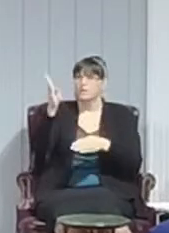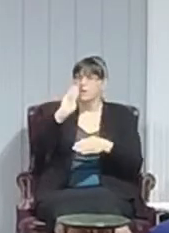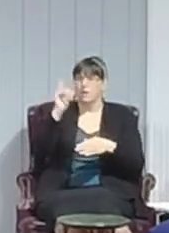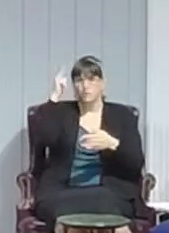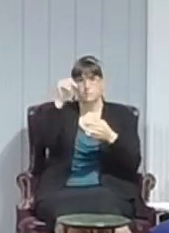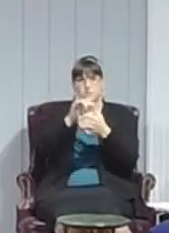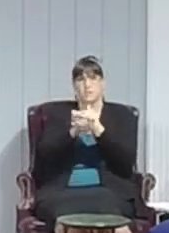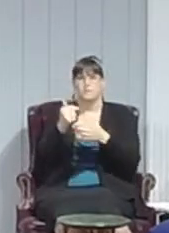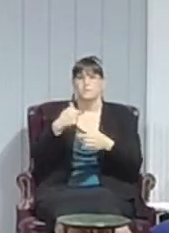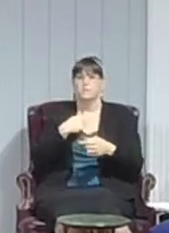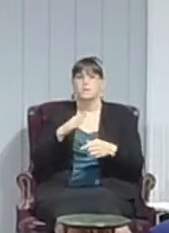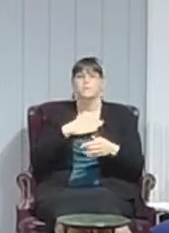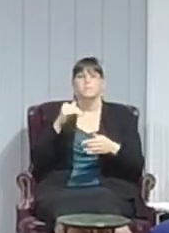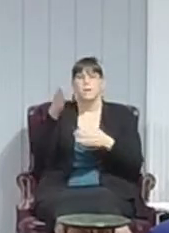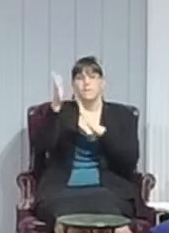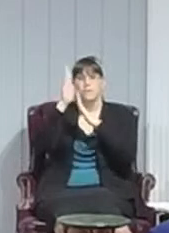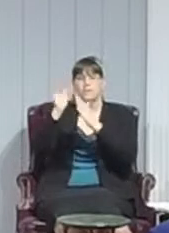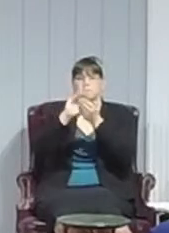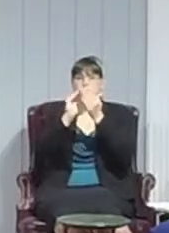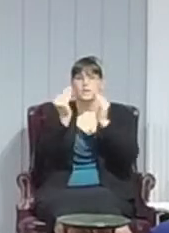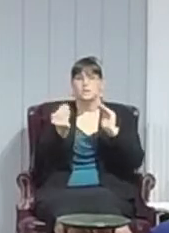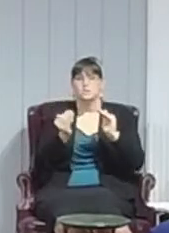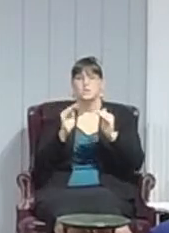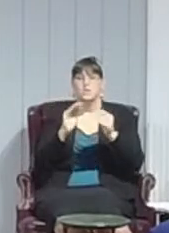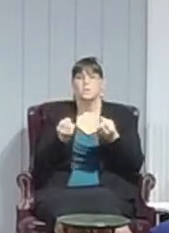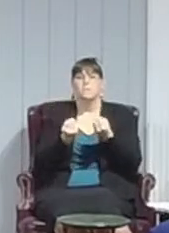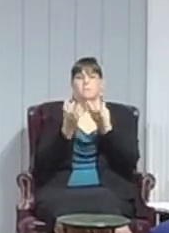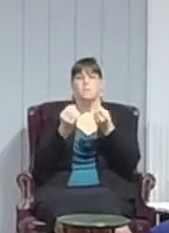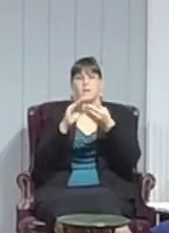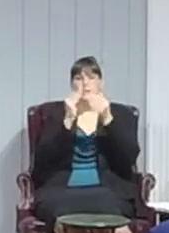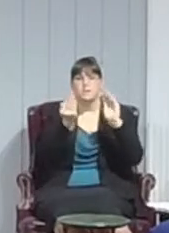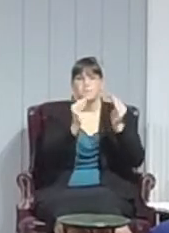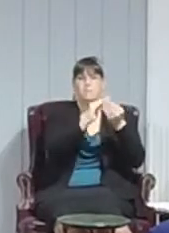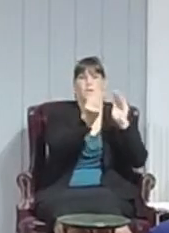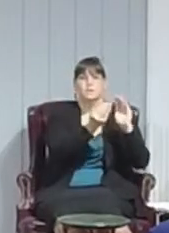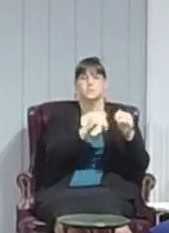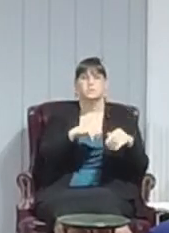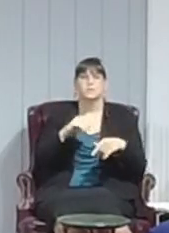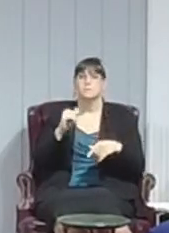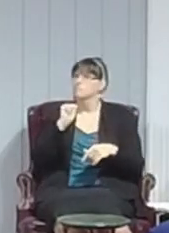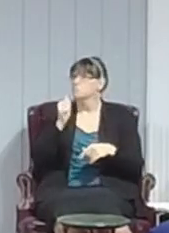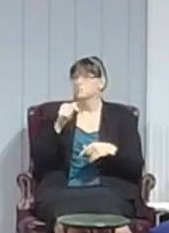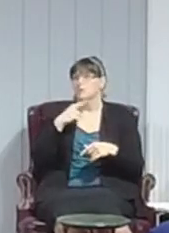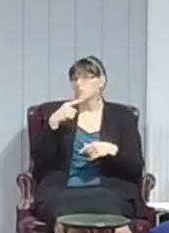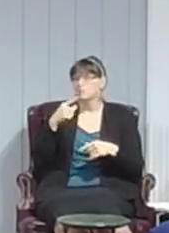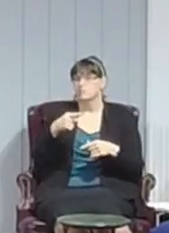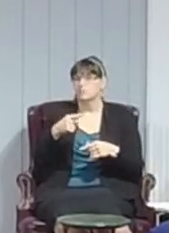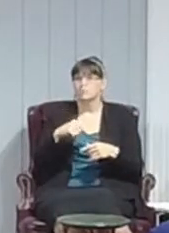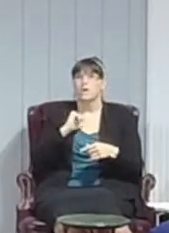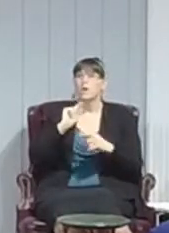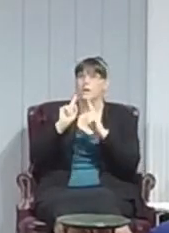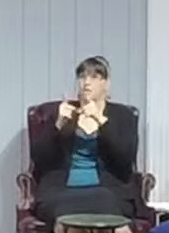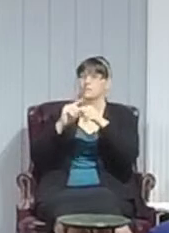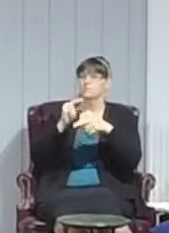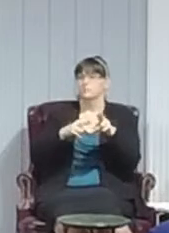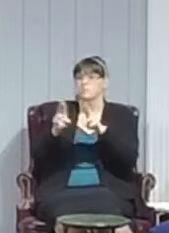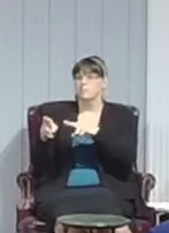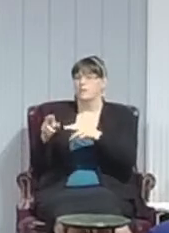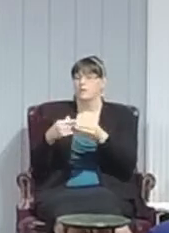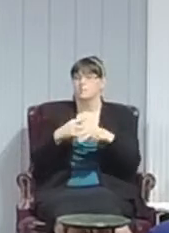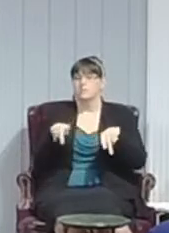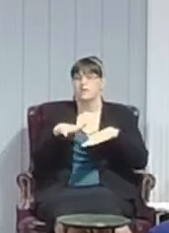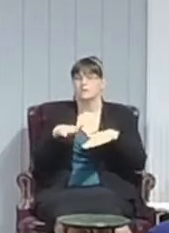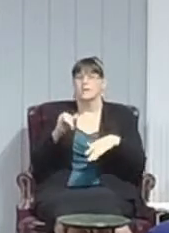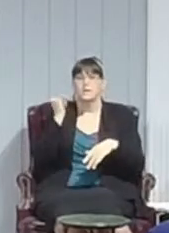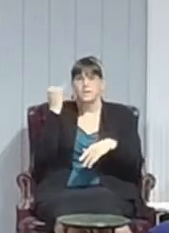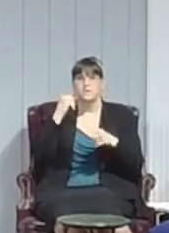my Father's house are many mansions. If it were not so, I would have told you. I go to prepare a place for you, and if I go and prepare a place for you, I